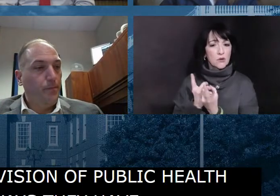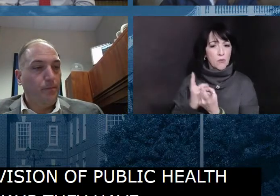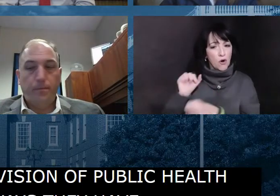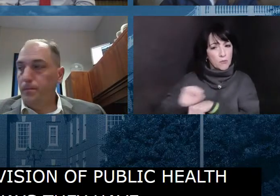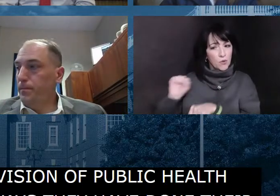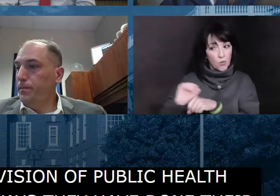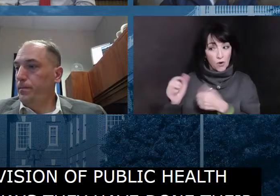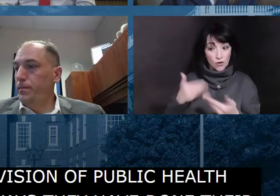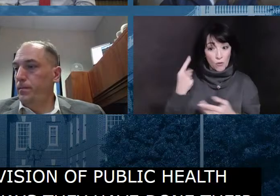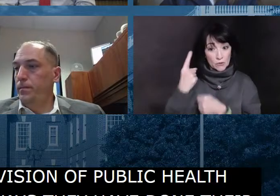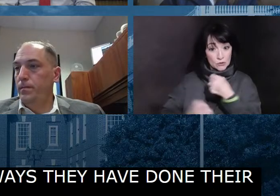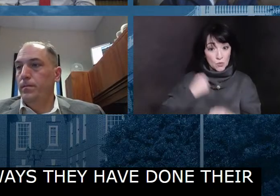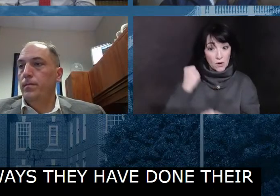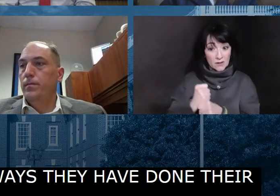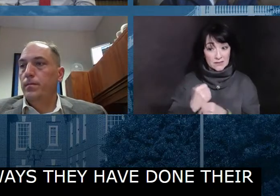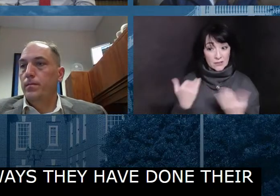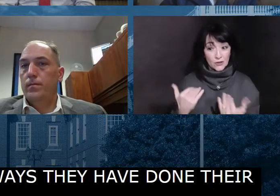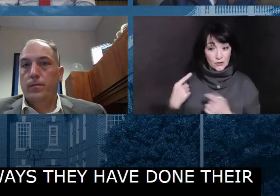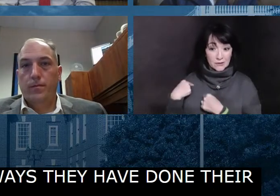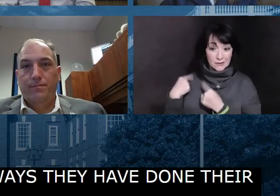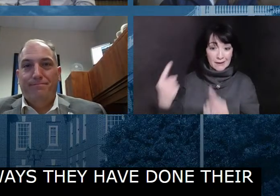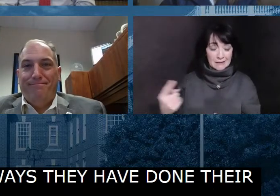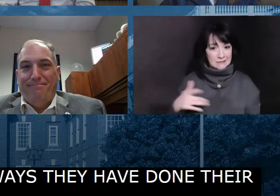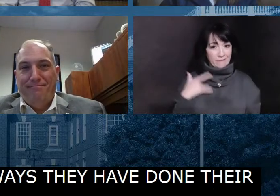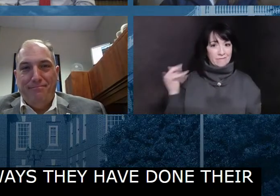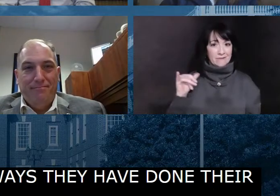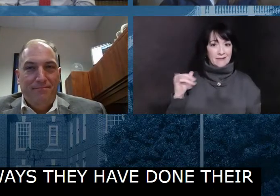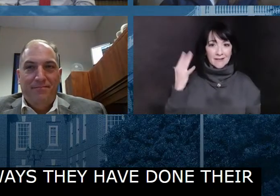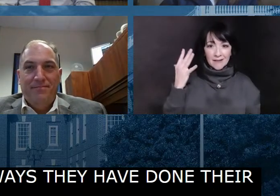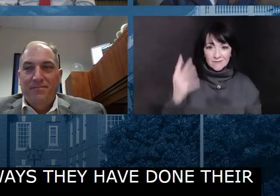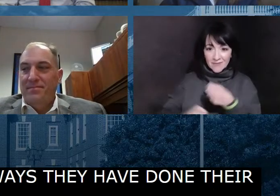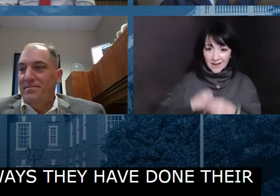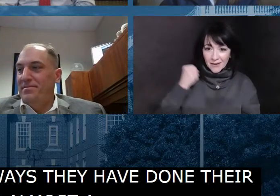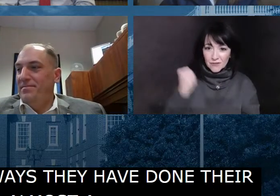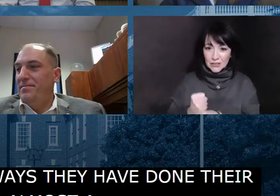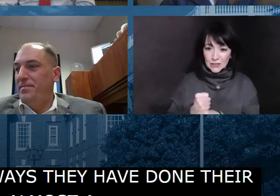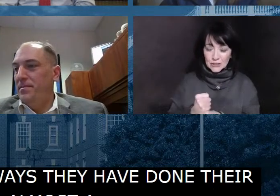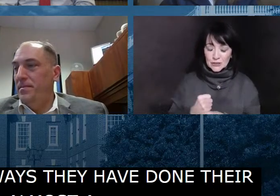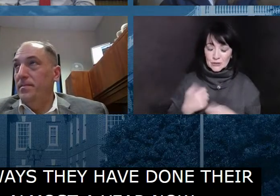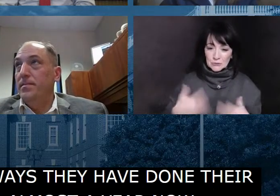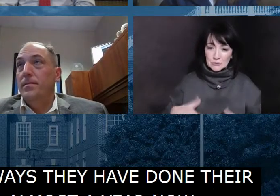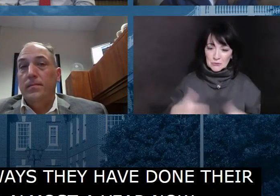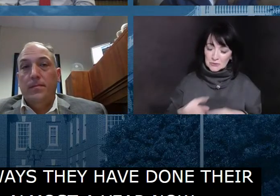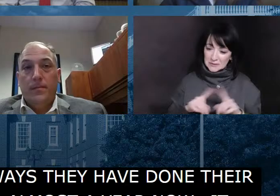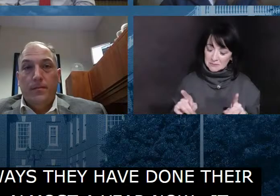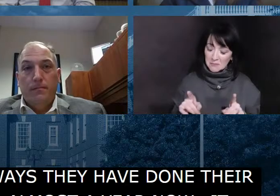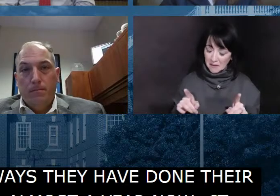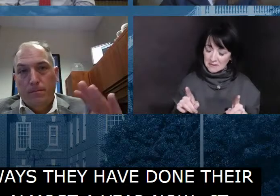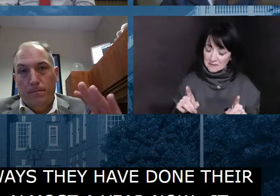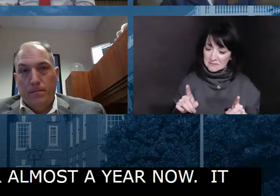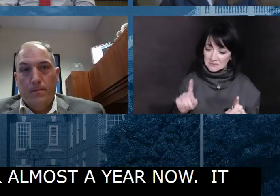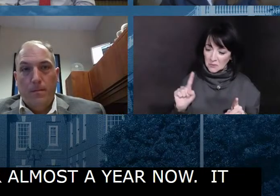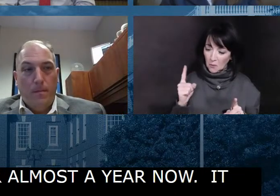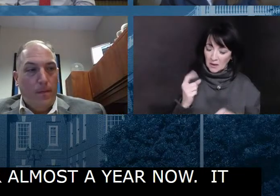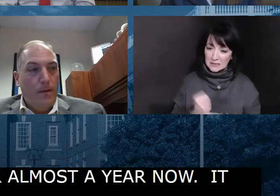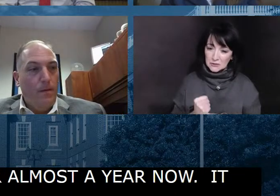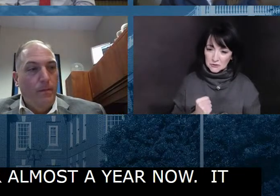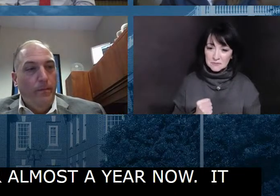So it seems like about 5 years, but it's only been a year. AJ Shaw, our Director of